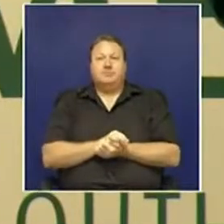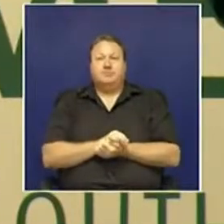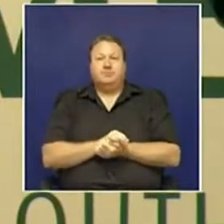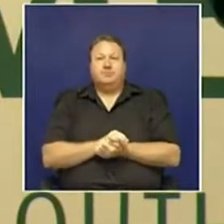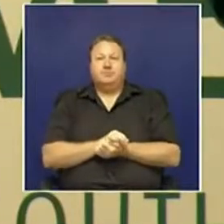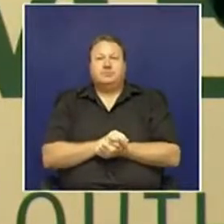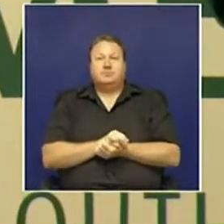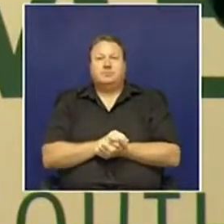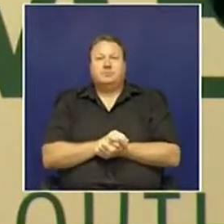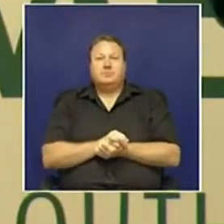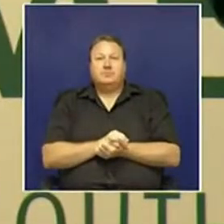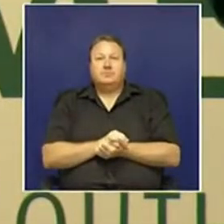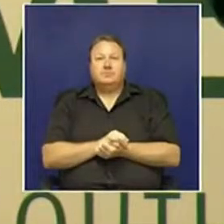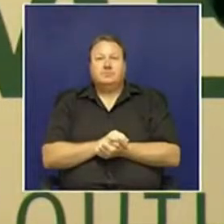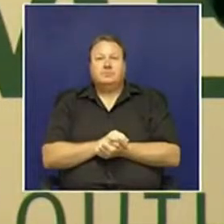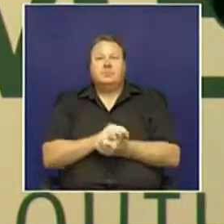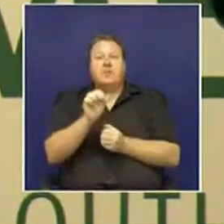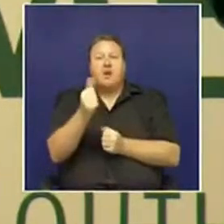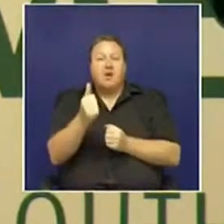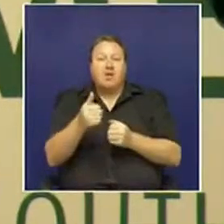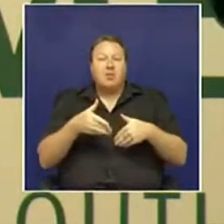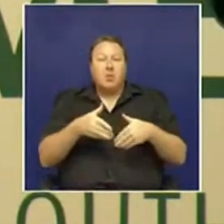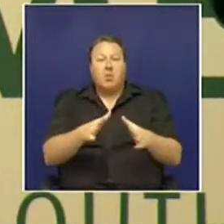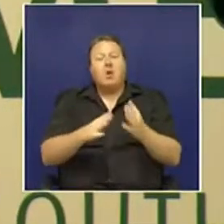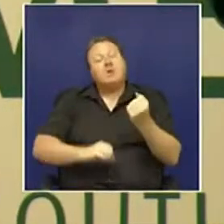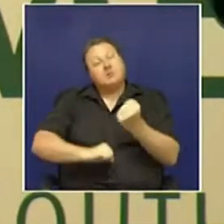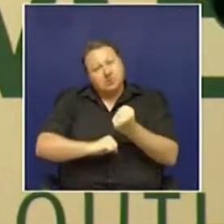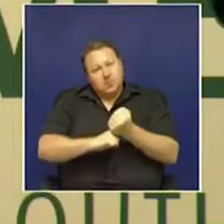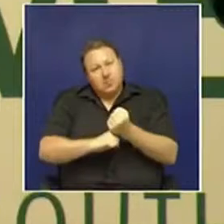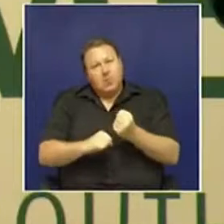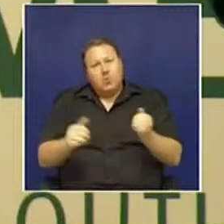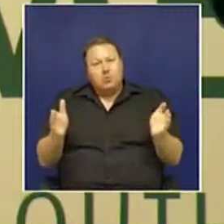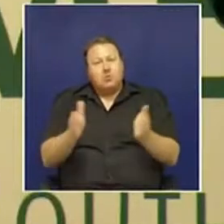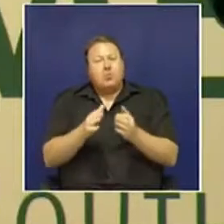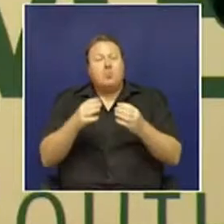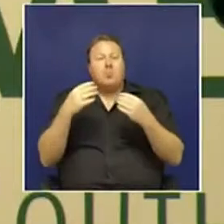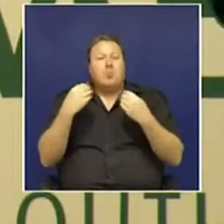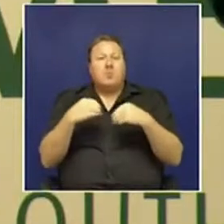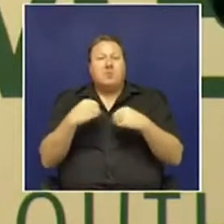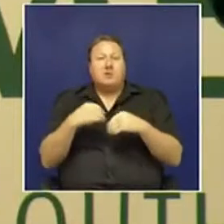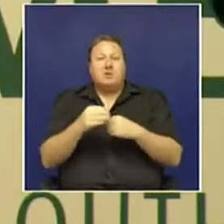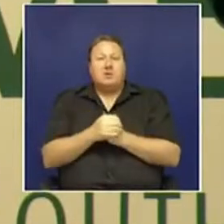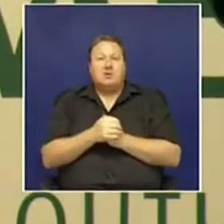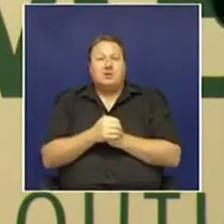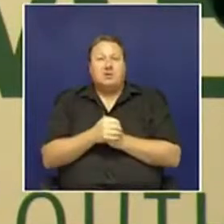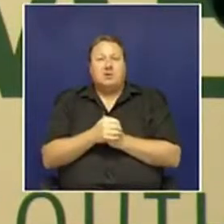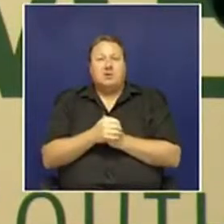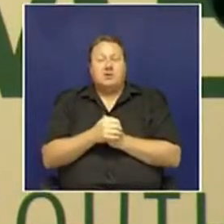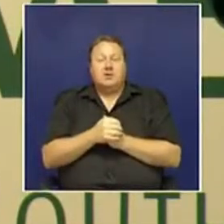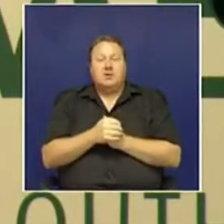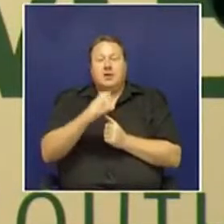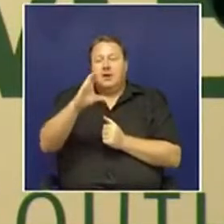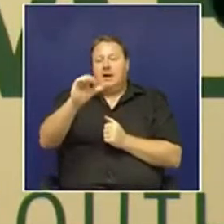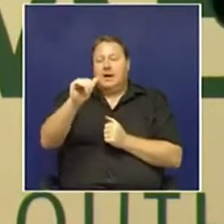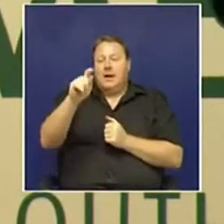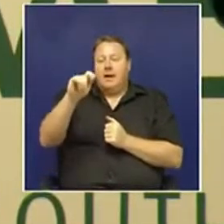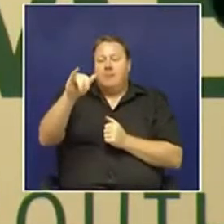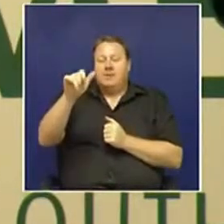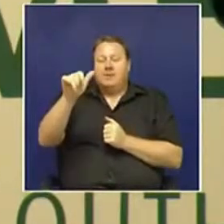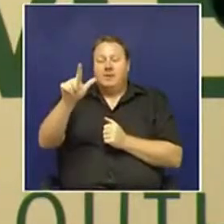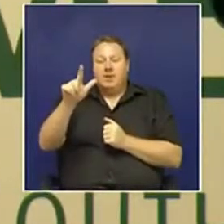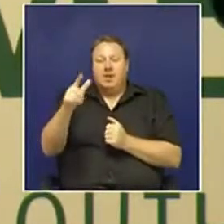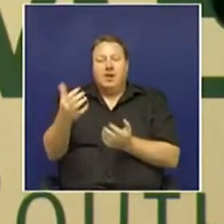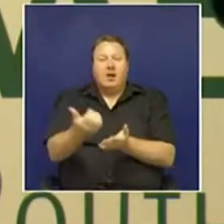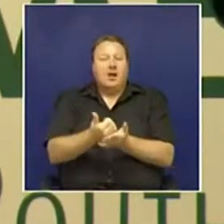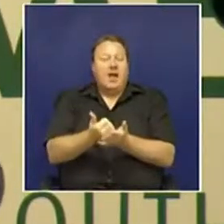We are taking other measures to support small business. We are raising the capital gains tax exemption for the sale of